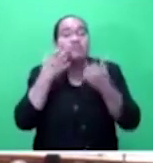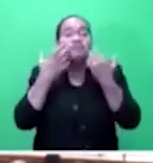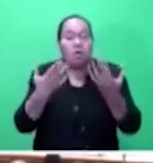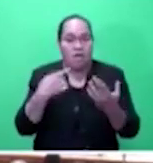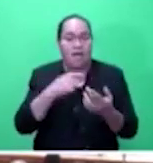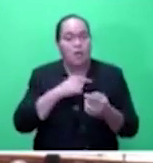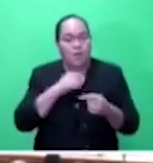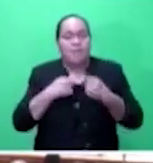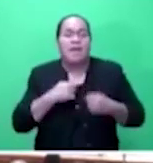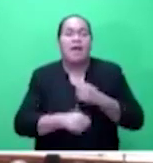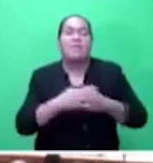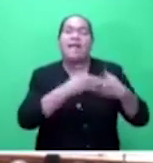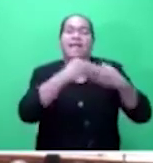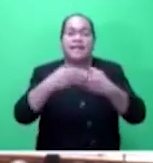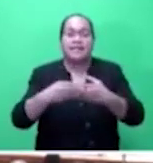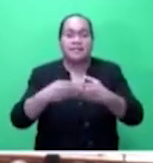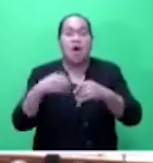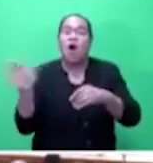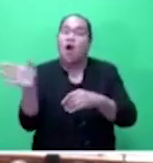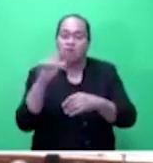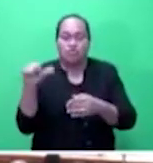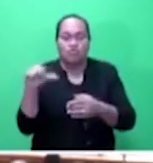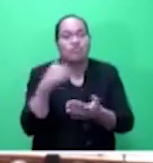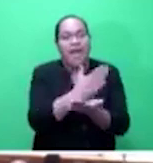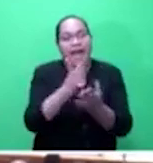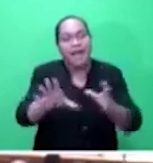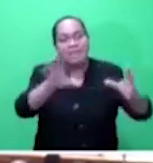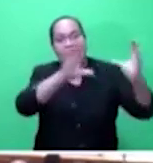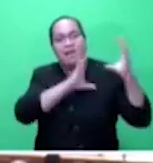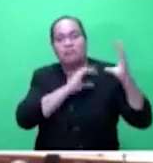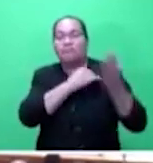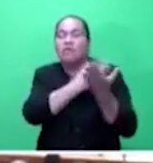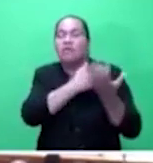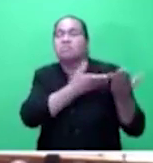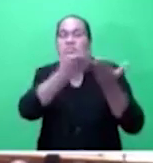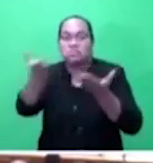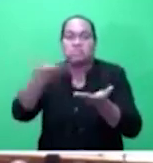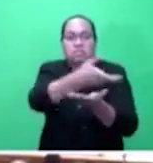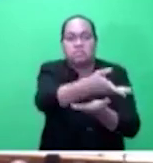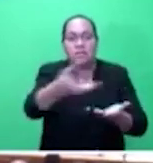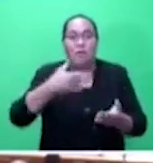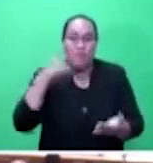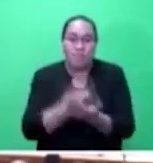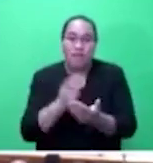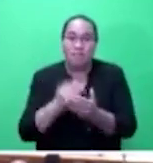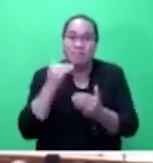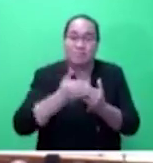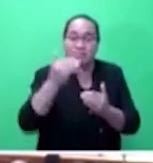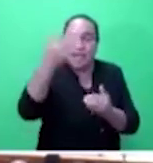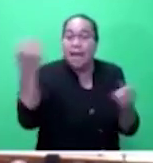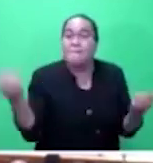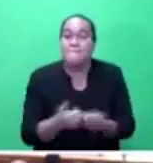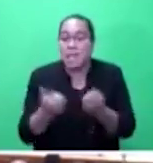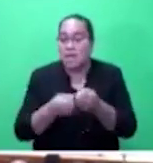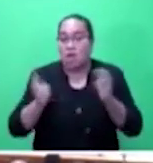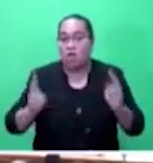from the front, that everyone must share the burden. Because the reality is, in the coming months, many ordinary Fijians may